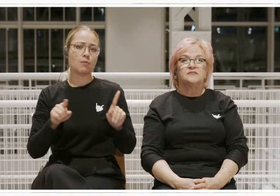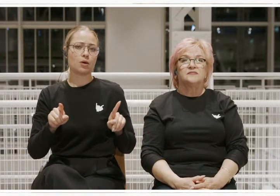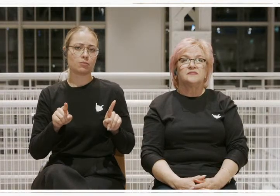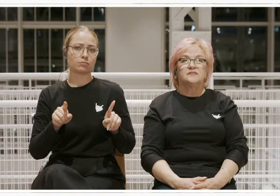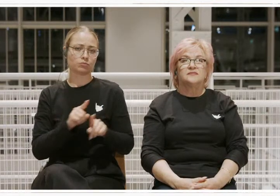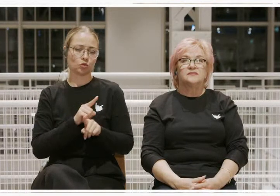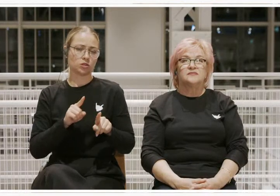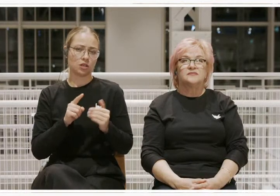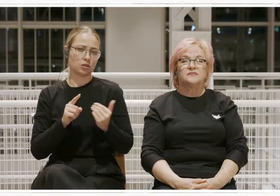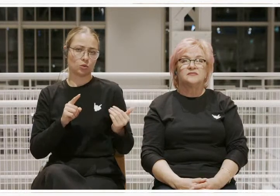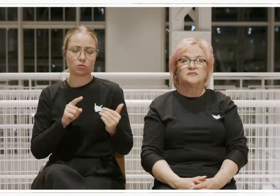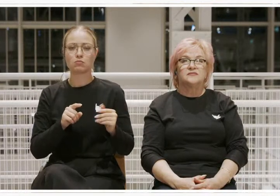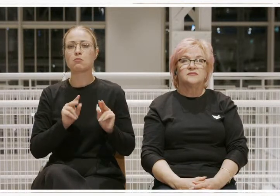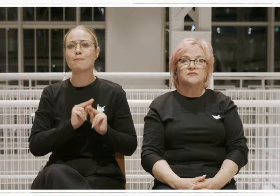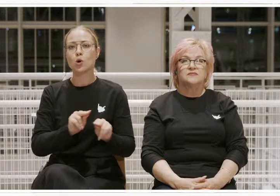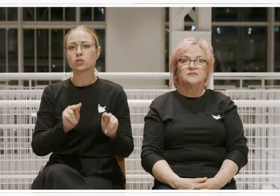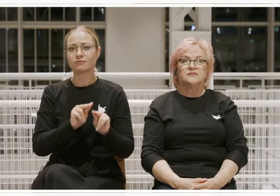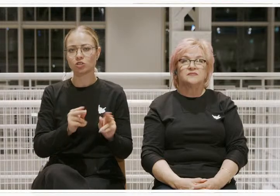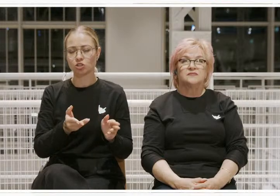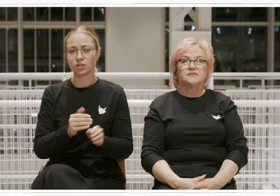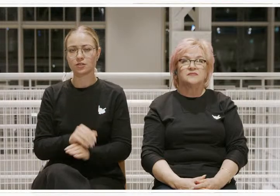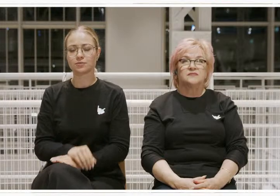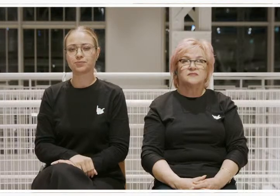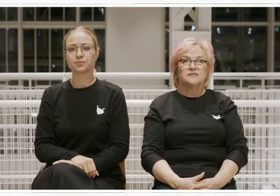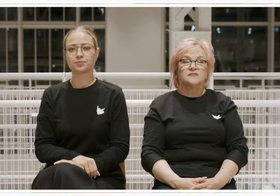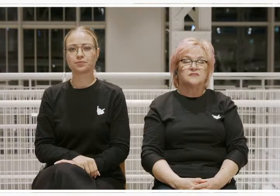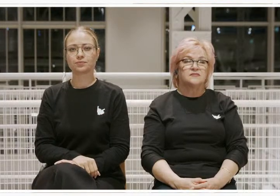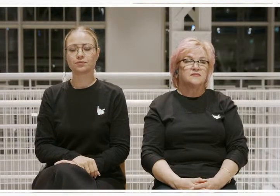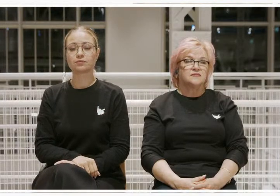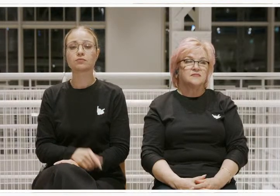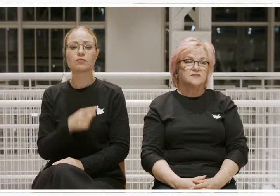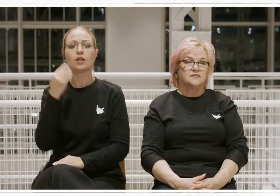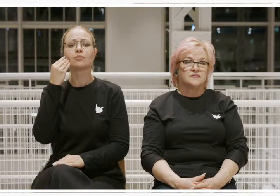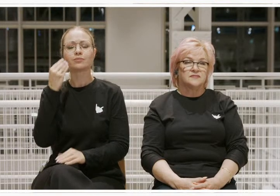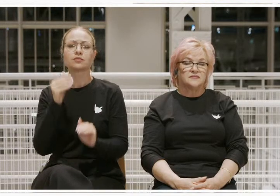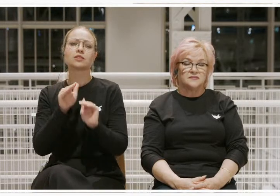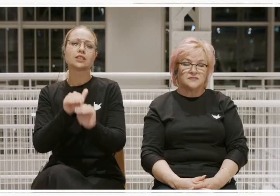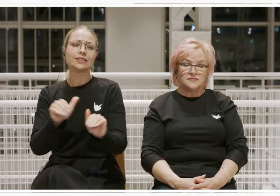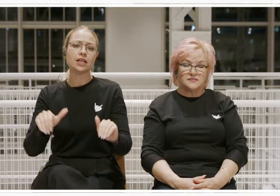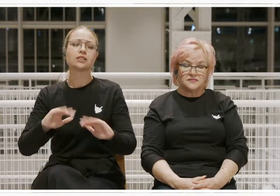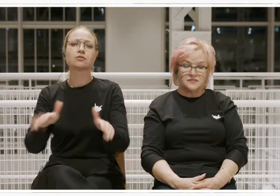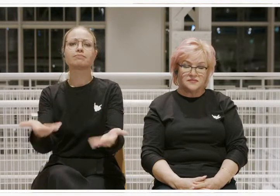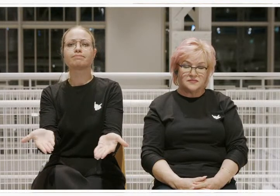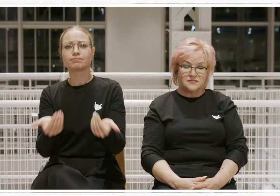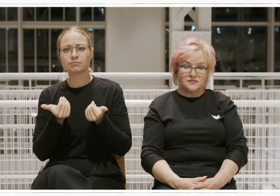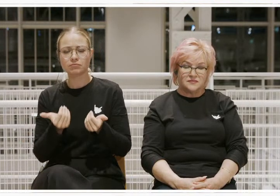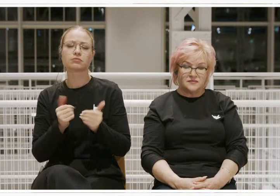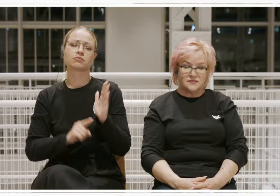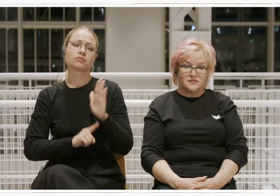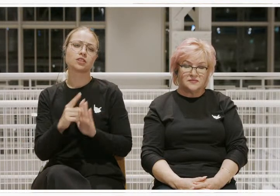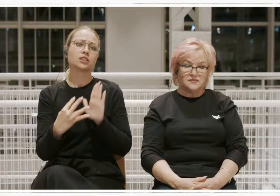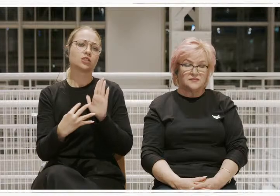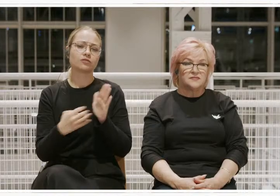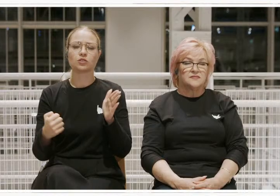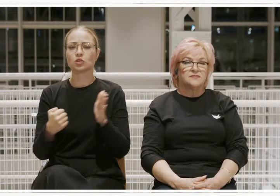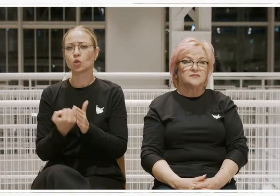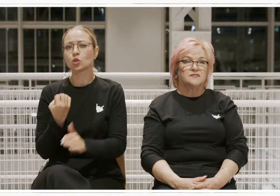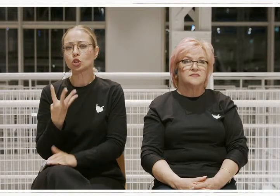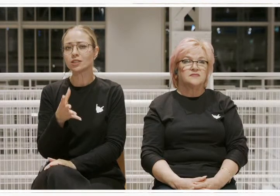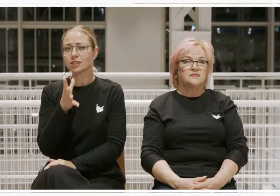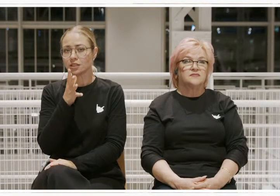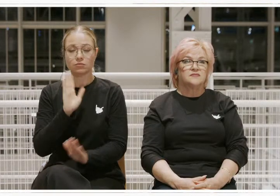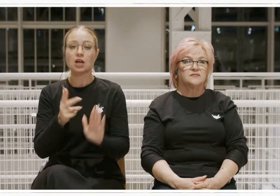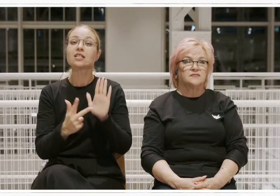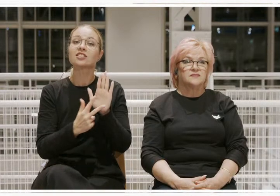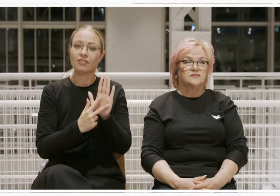on children aged 6 and 14, the project aims to initiate a creative process to redirect